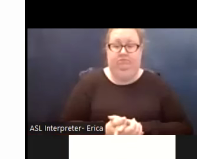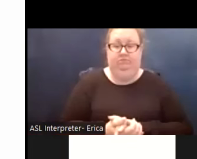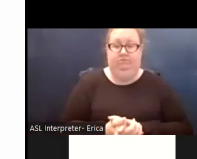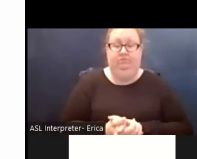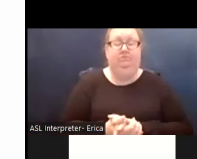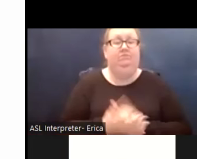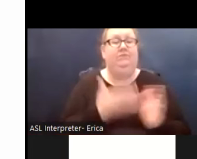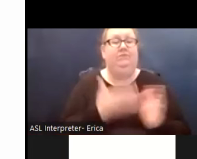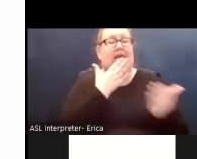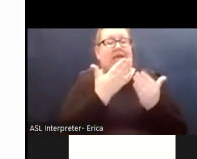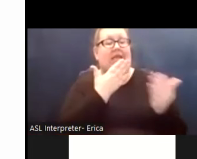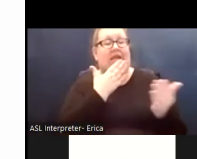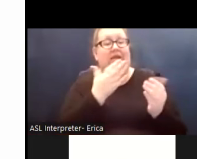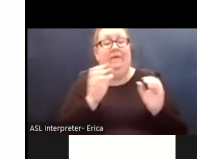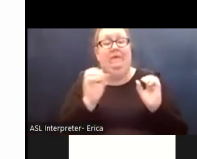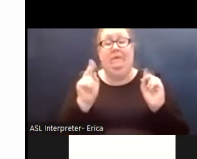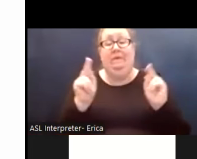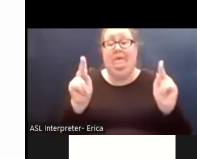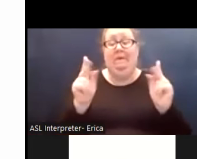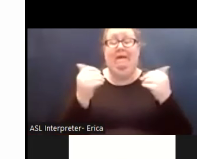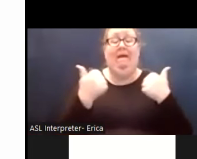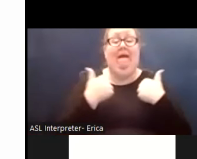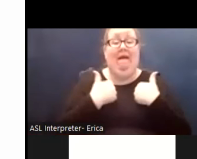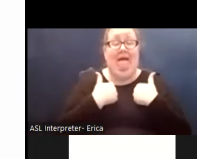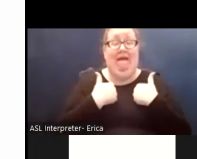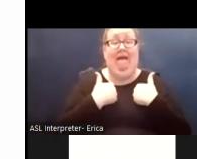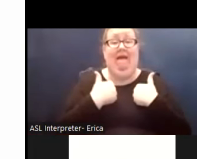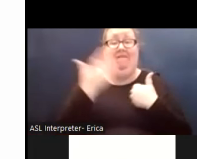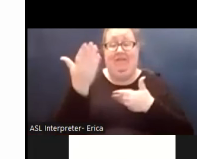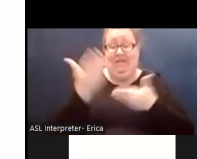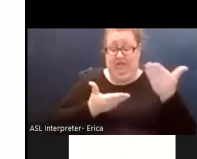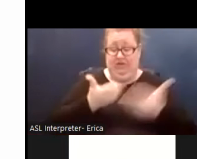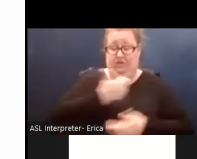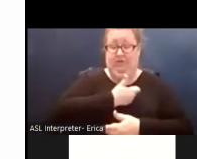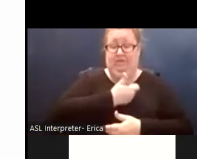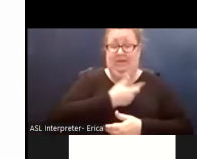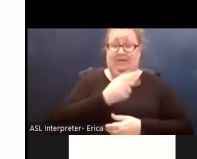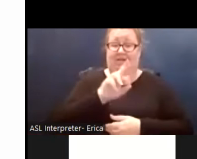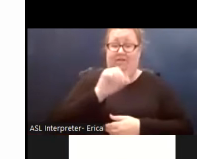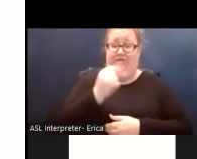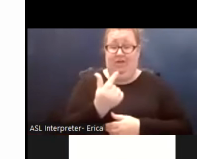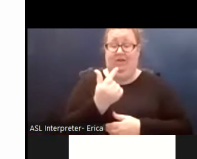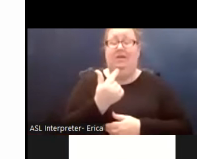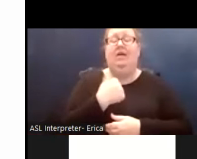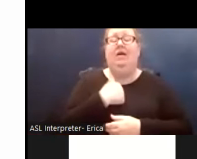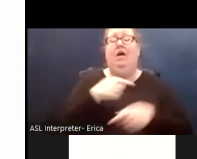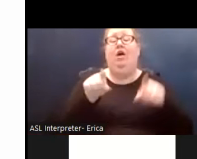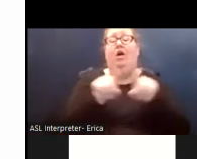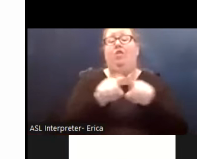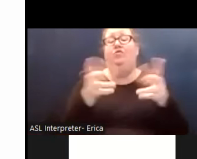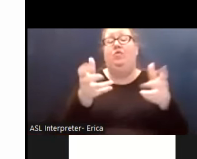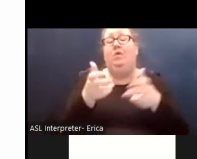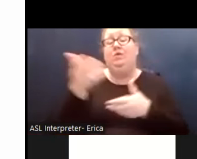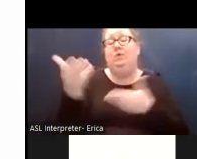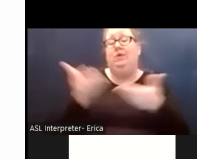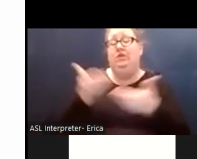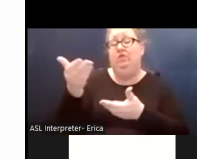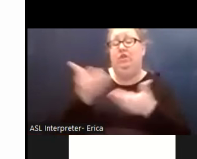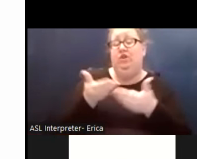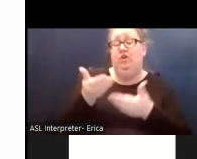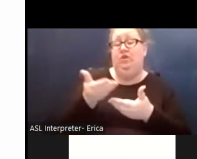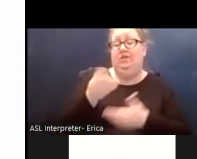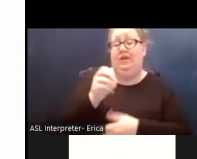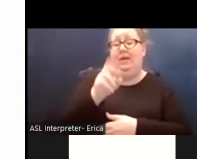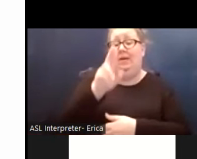Thank you. So I have introduced myself. I'd also like to introduce